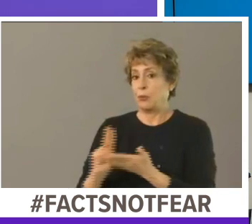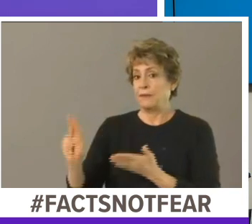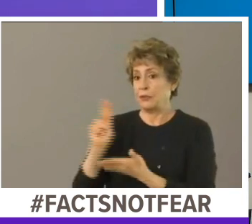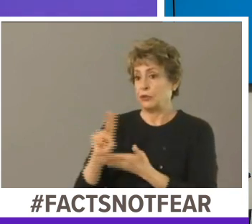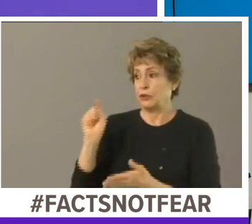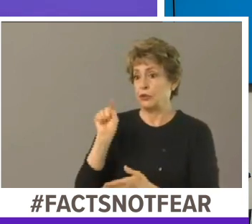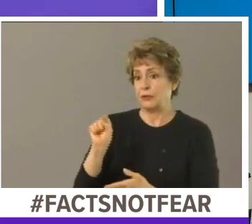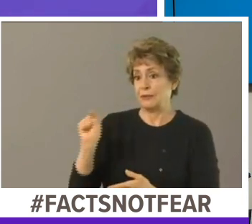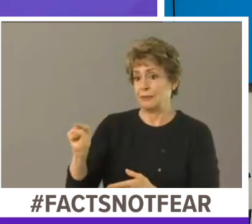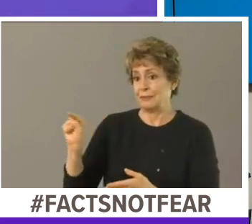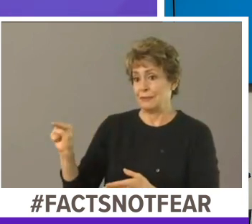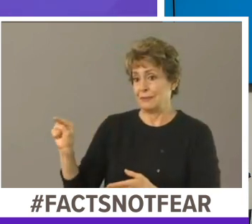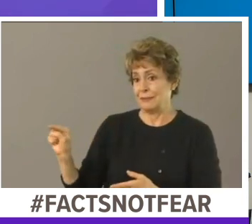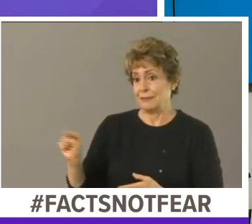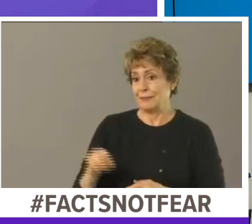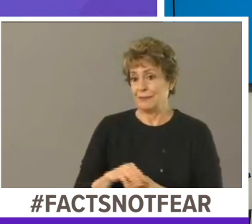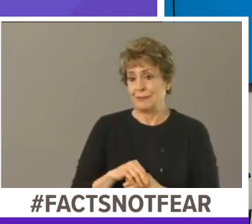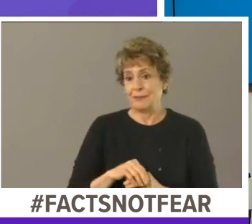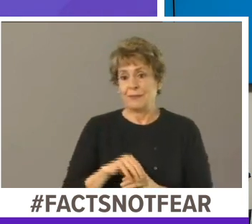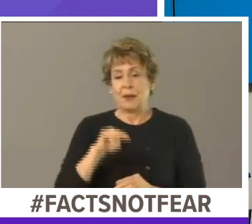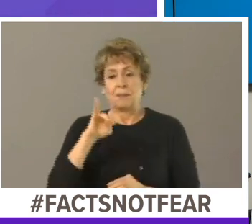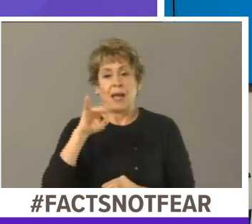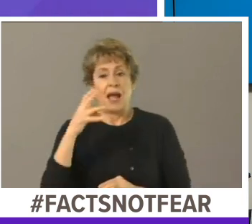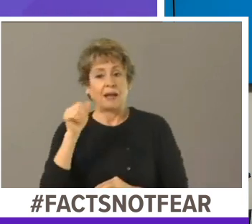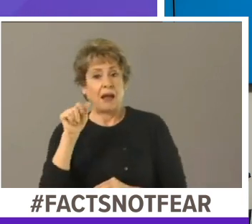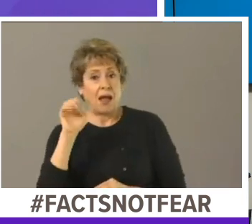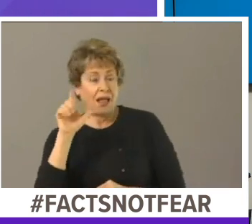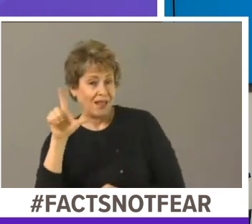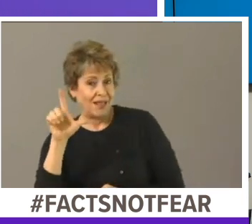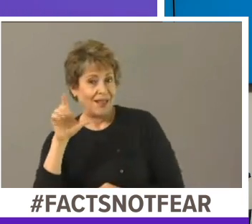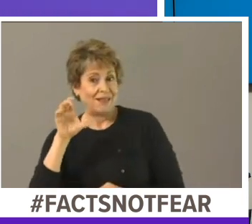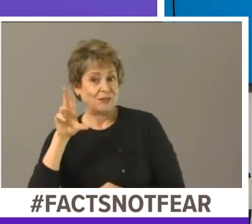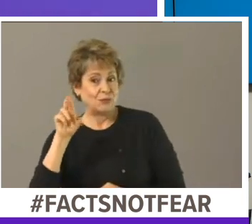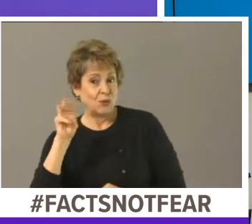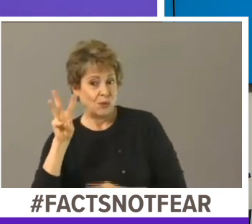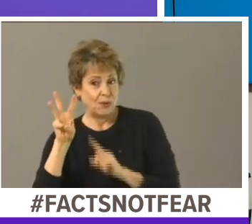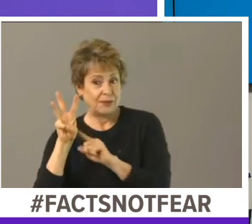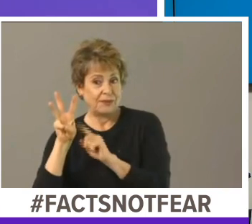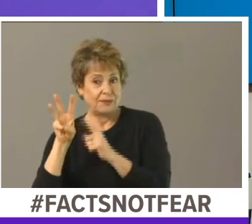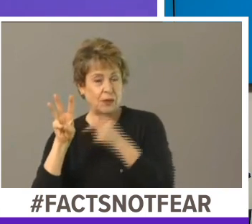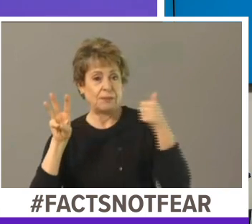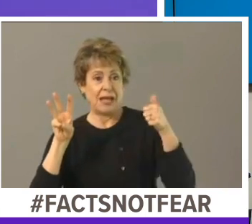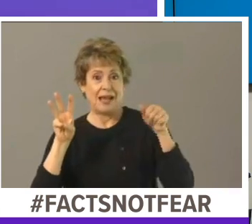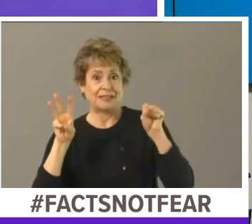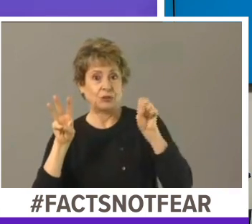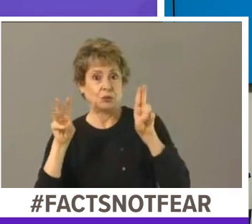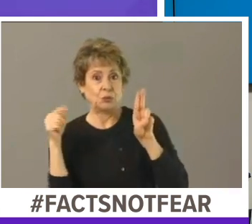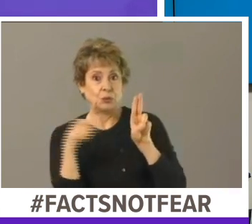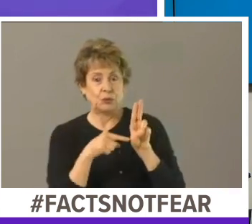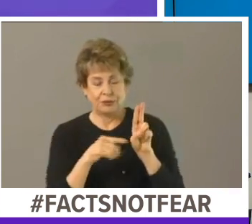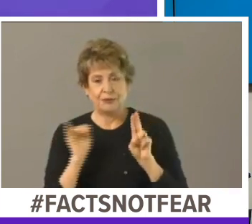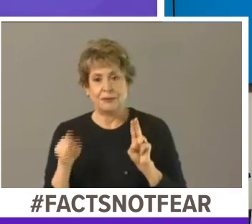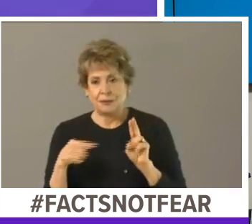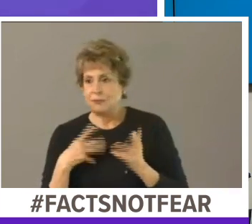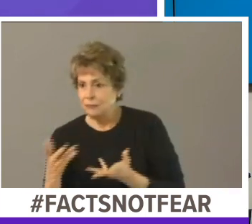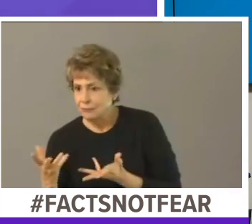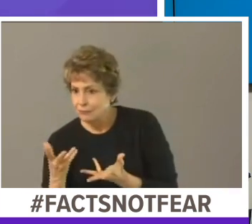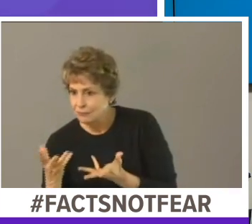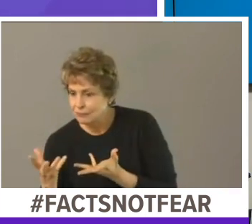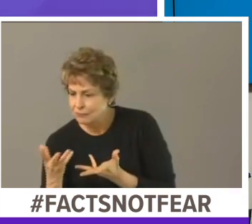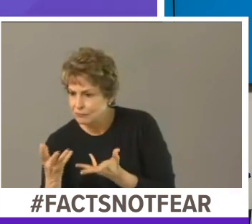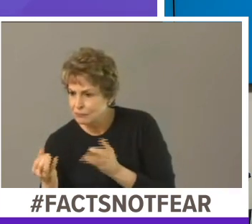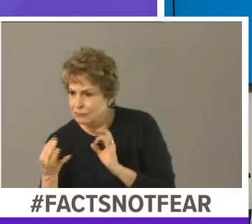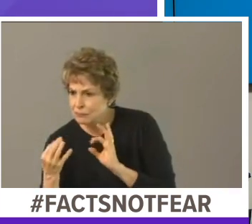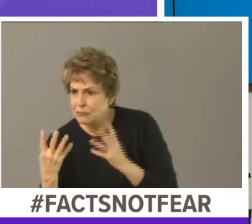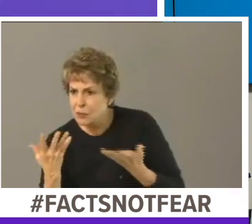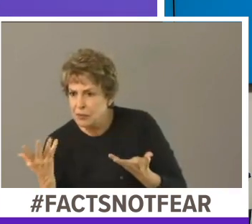Dr. Bobby Robbins, and Dr. Rita Chang to get their input on best practices and what's possible in